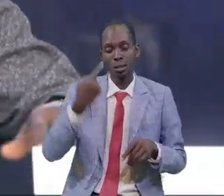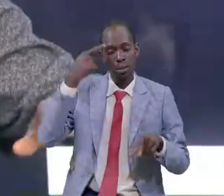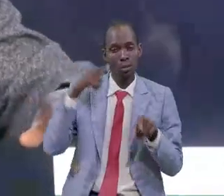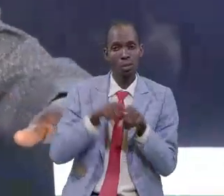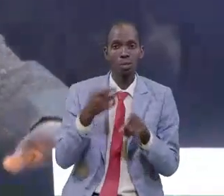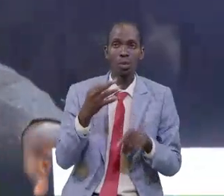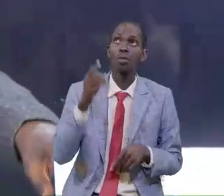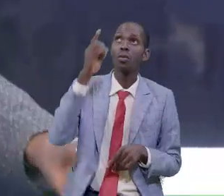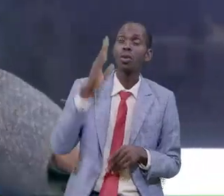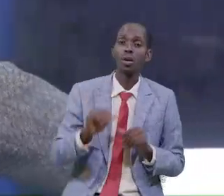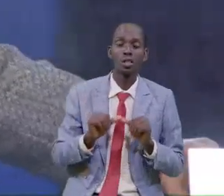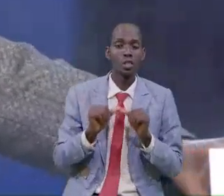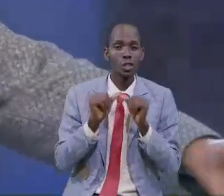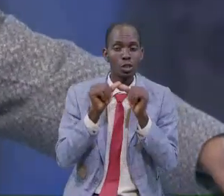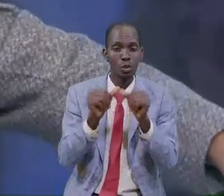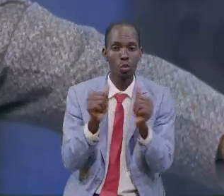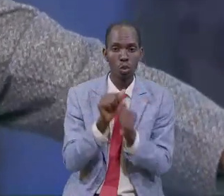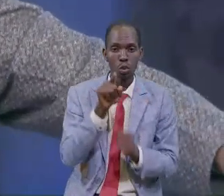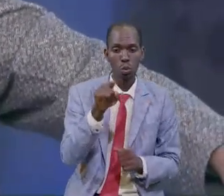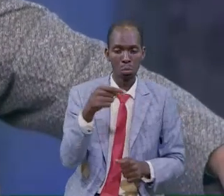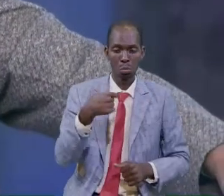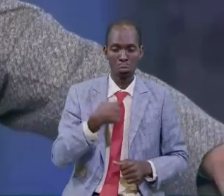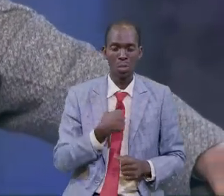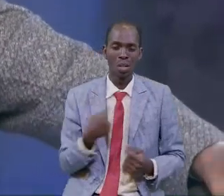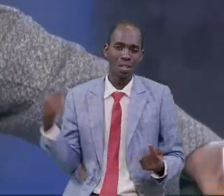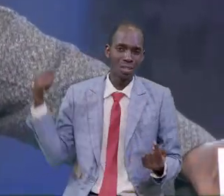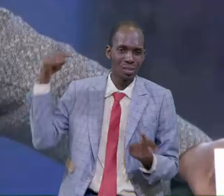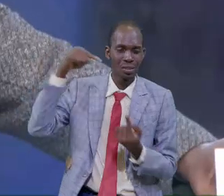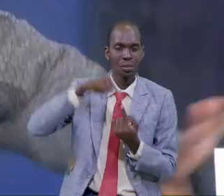with you, with me, till the end of life.